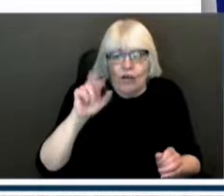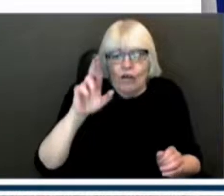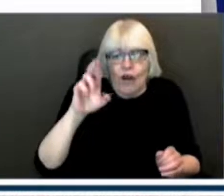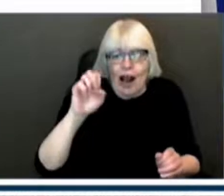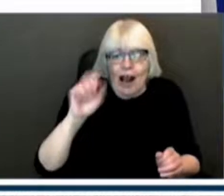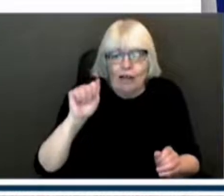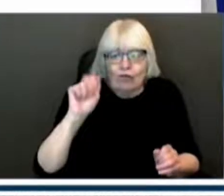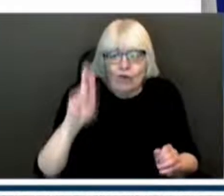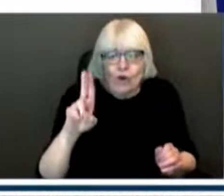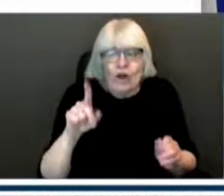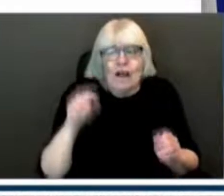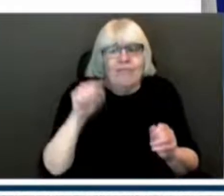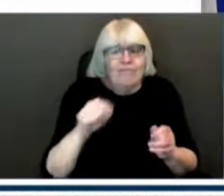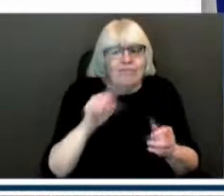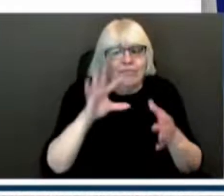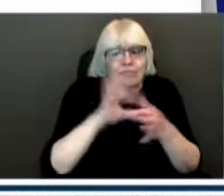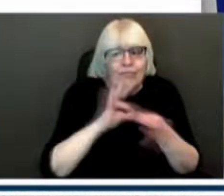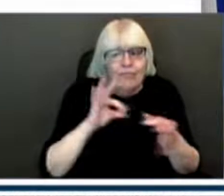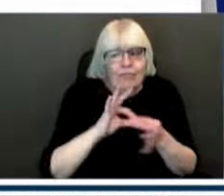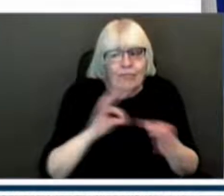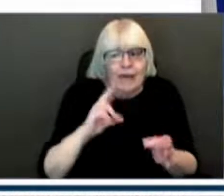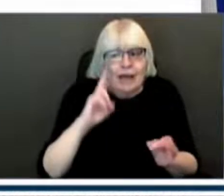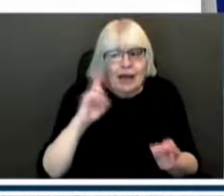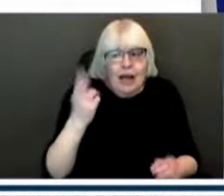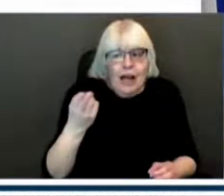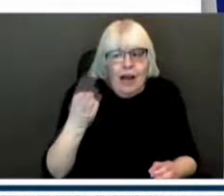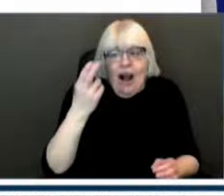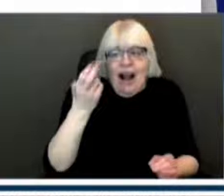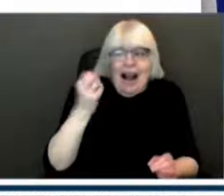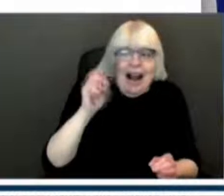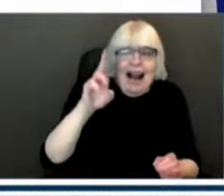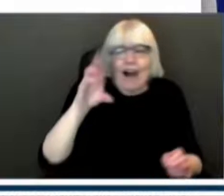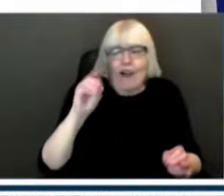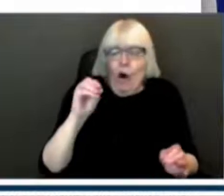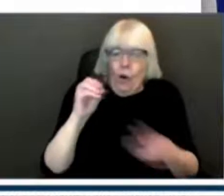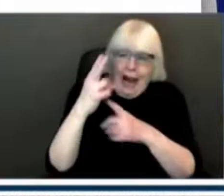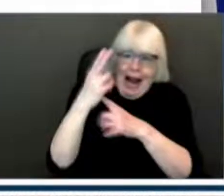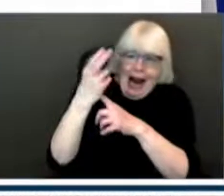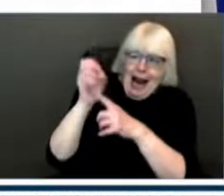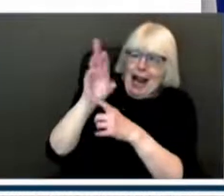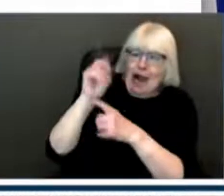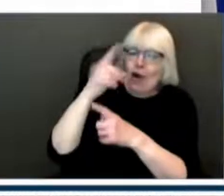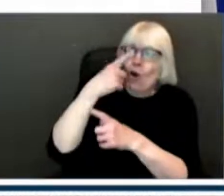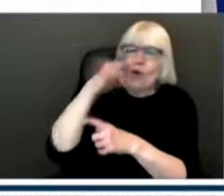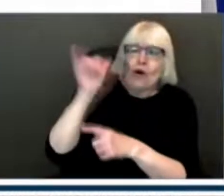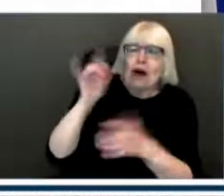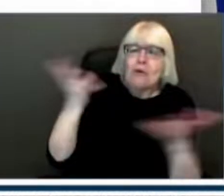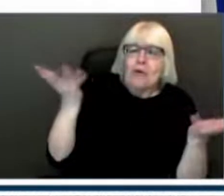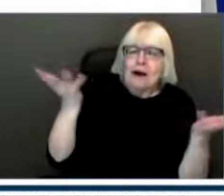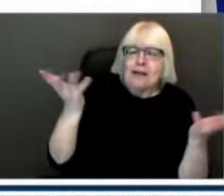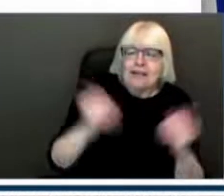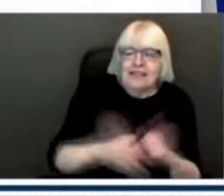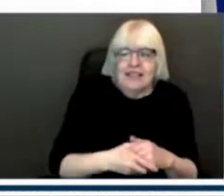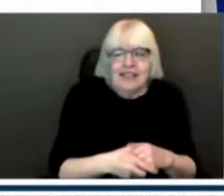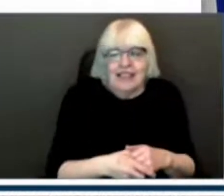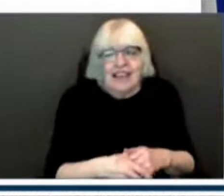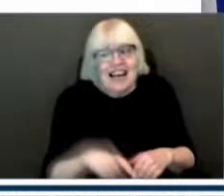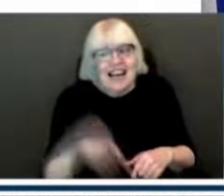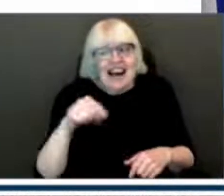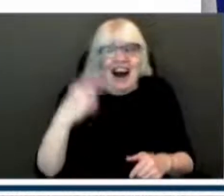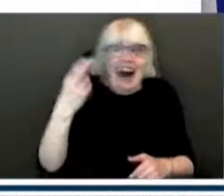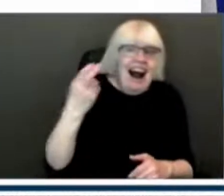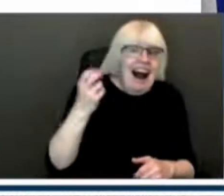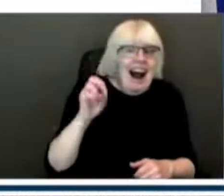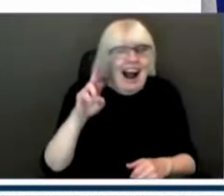what needs to be done and needs no other reason. They just do it. So to our CCAs,